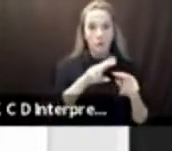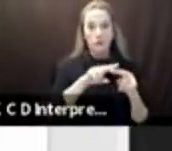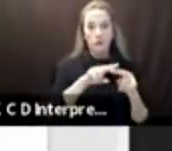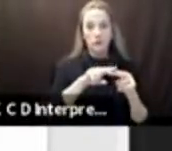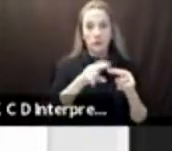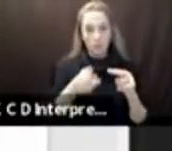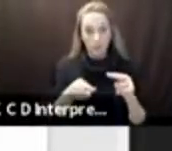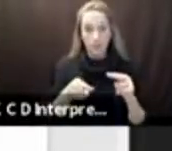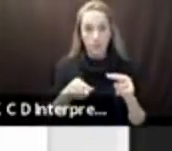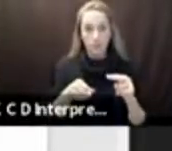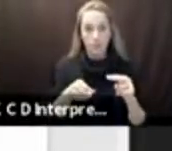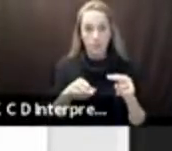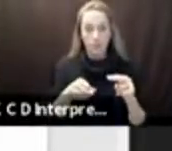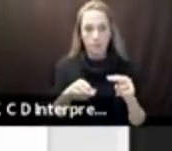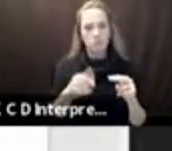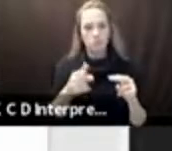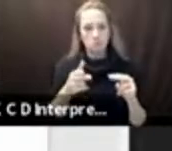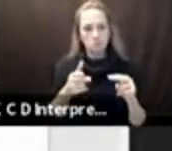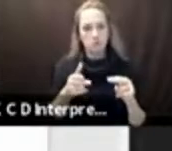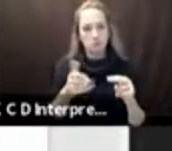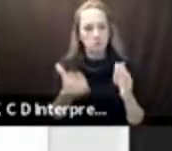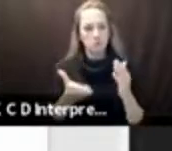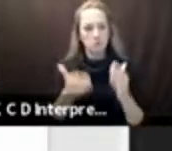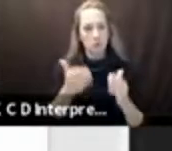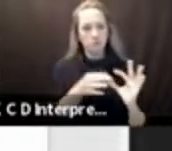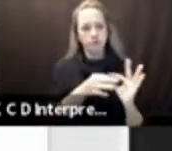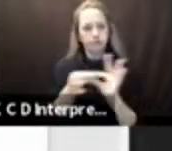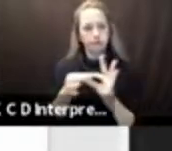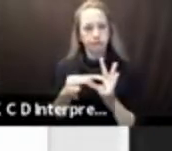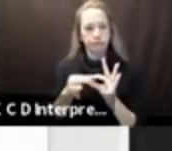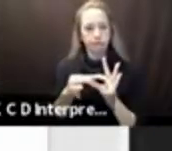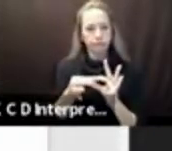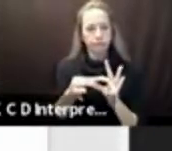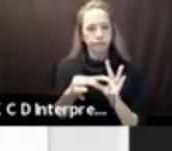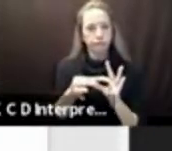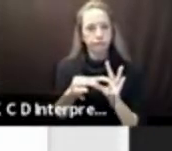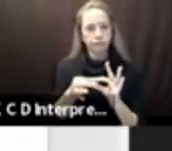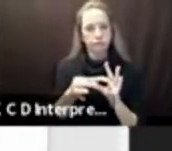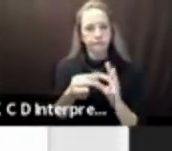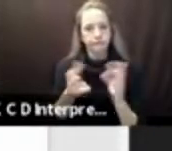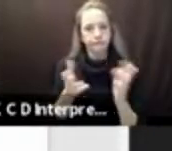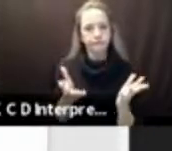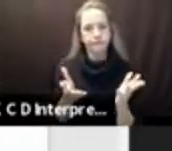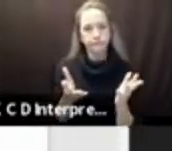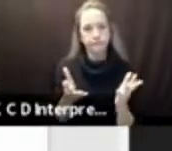off was likely related to